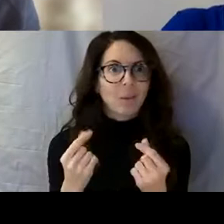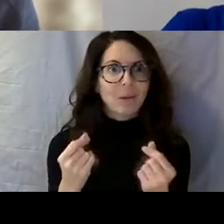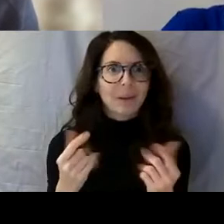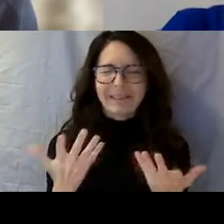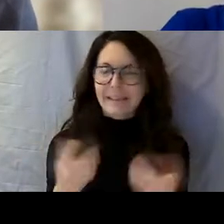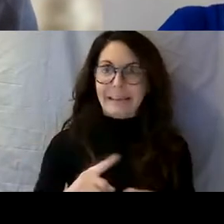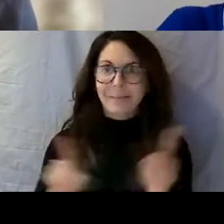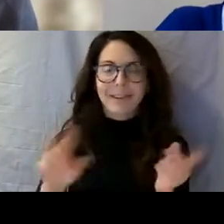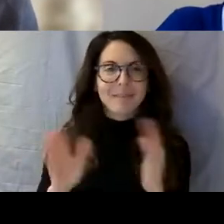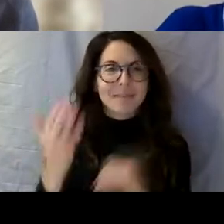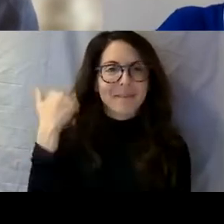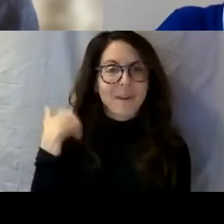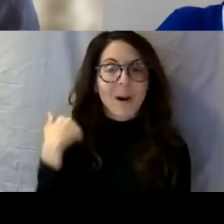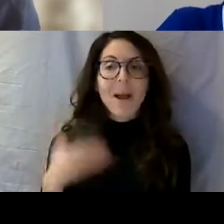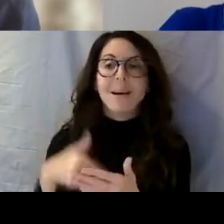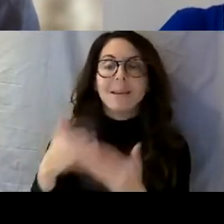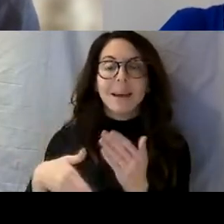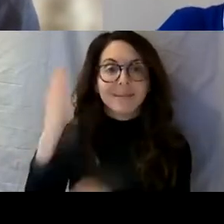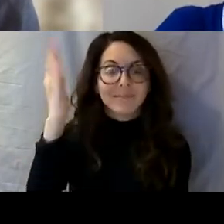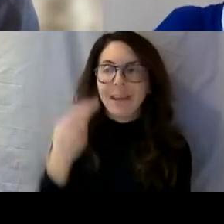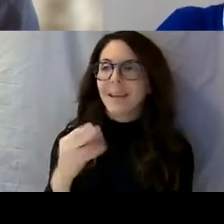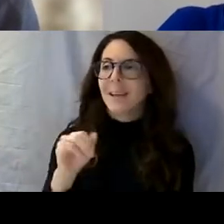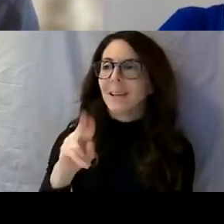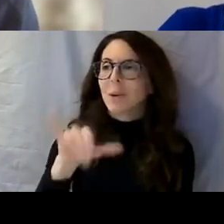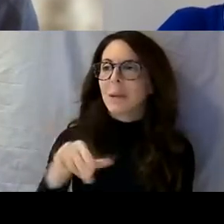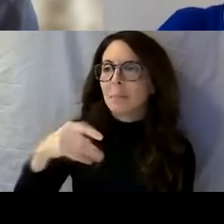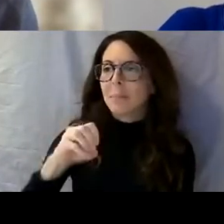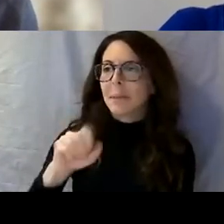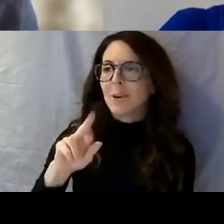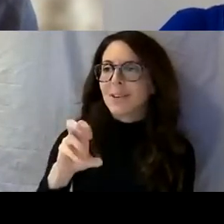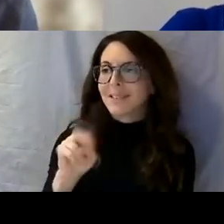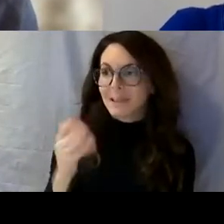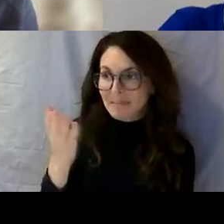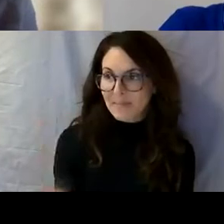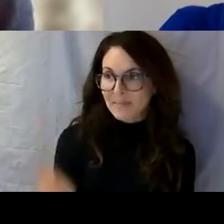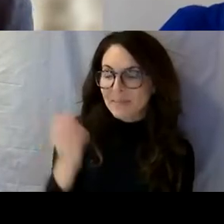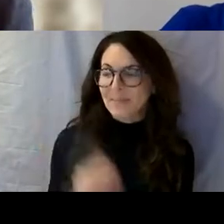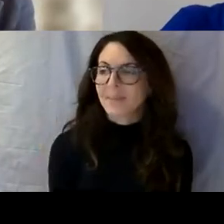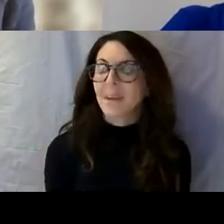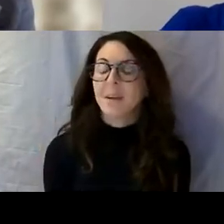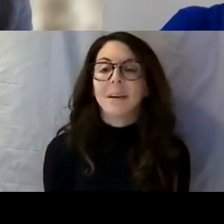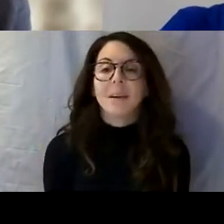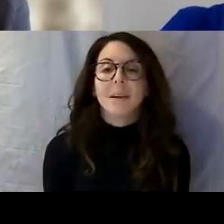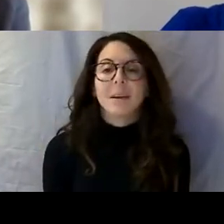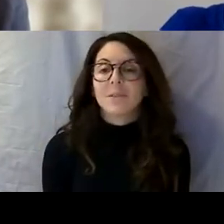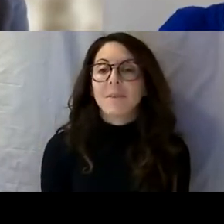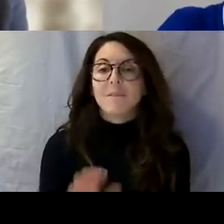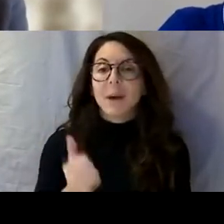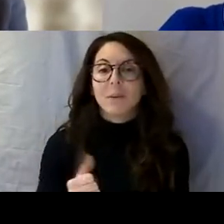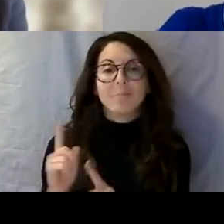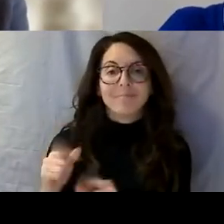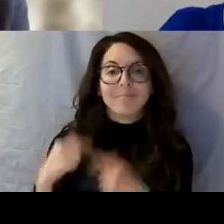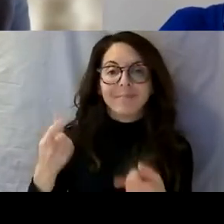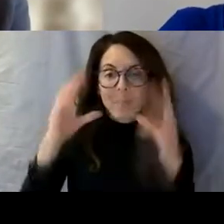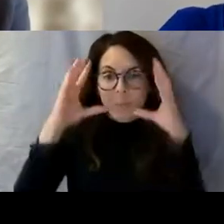So our next speaker, Hilary Pearson, who is the founding and longtime president